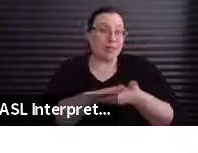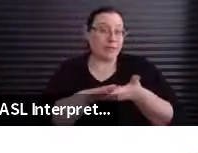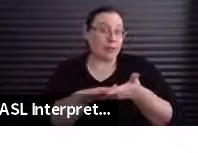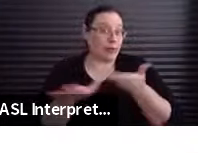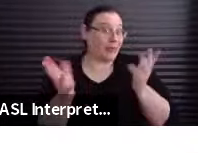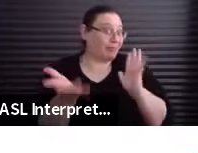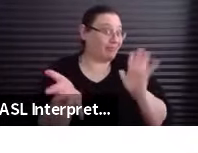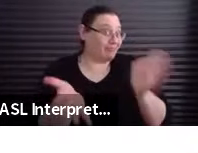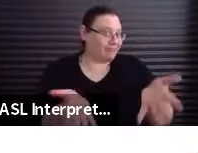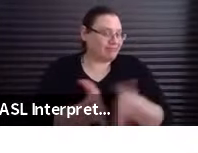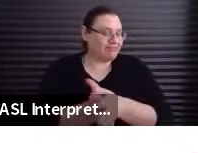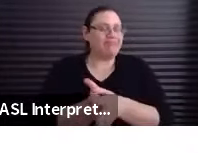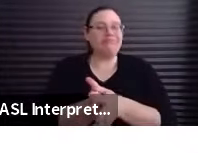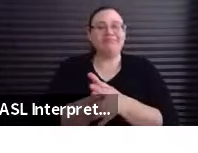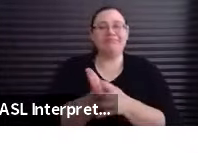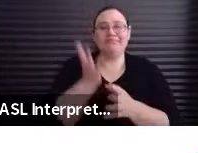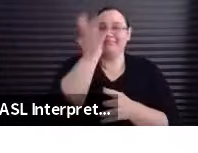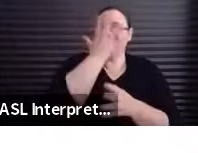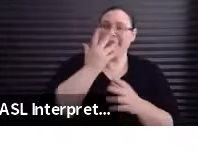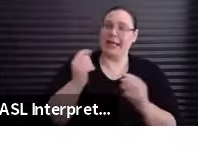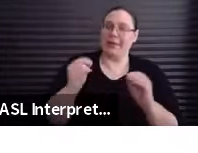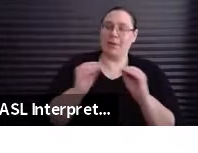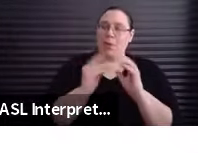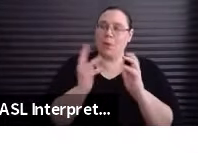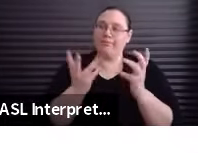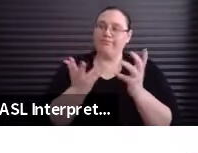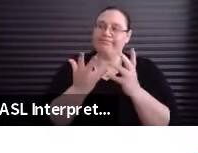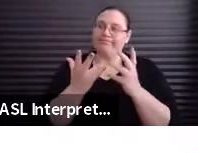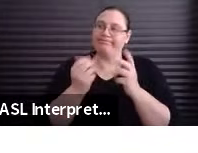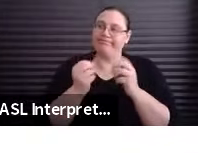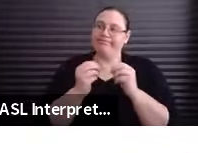and make your appearance a little bit more